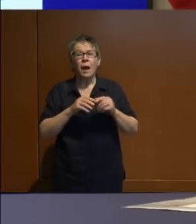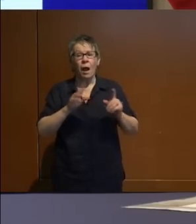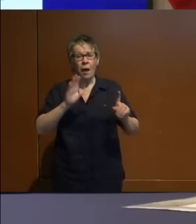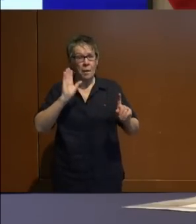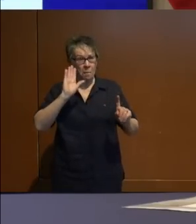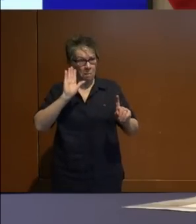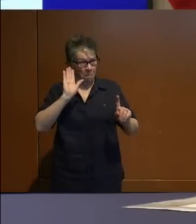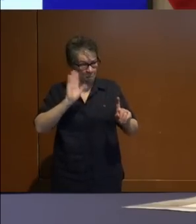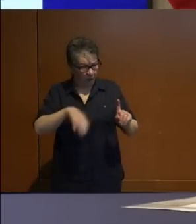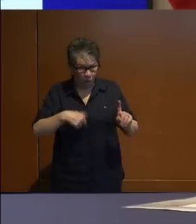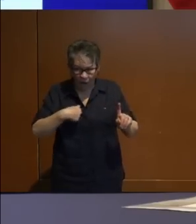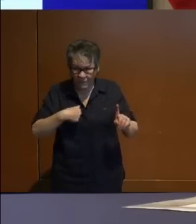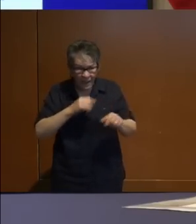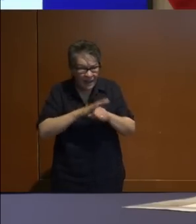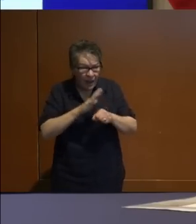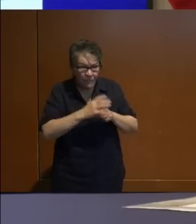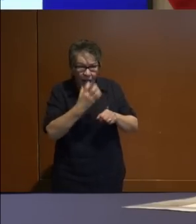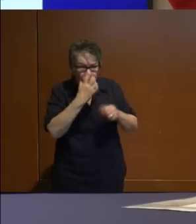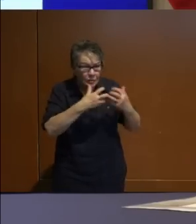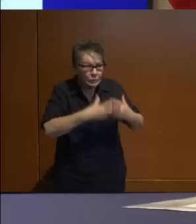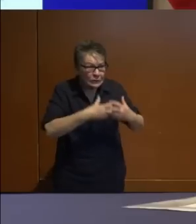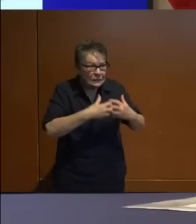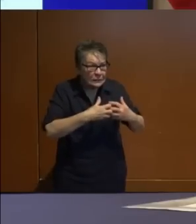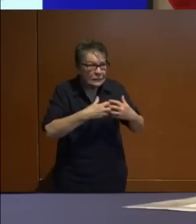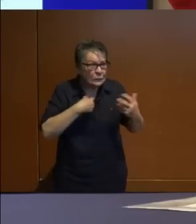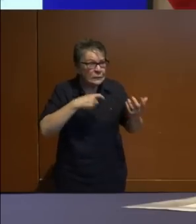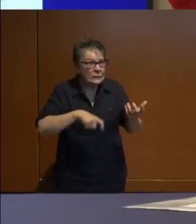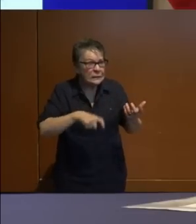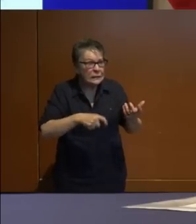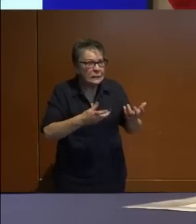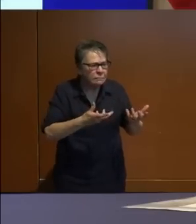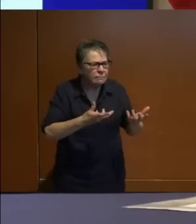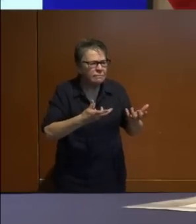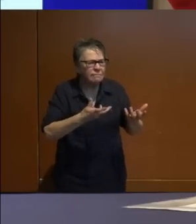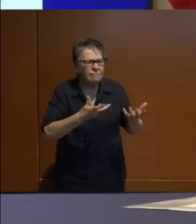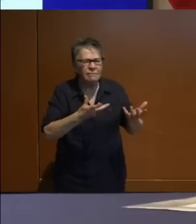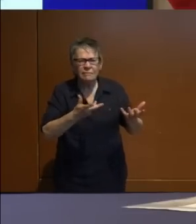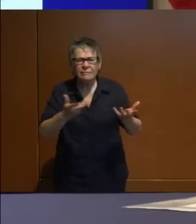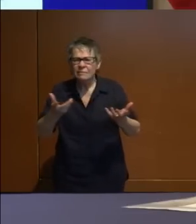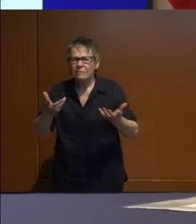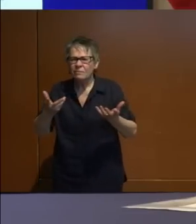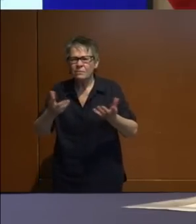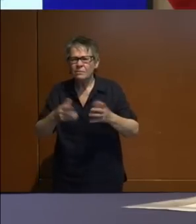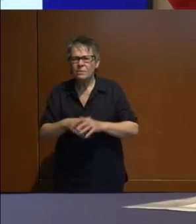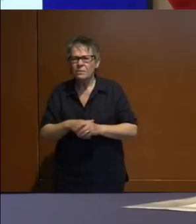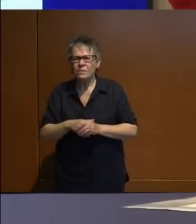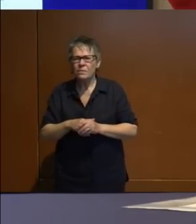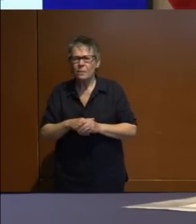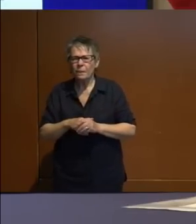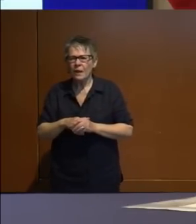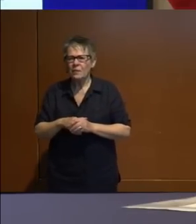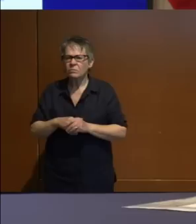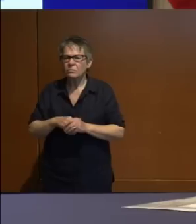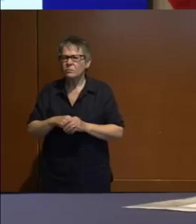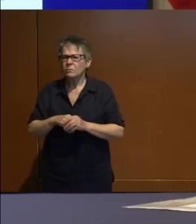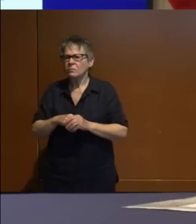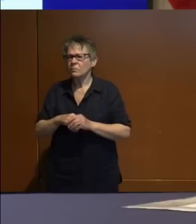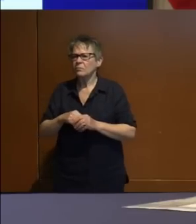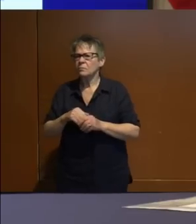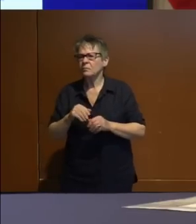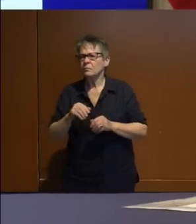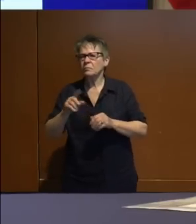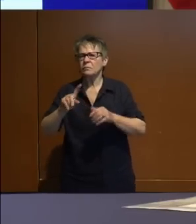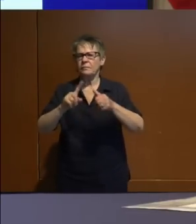is that all you got? I just want to make a general comment and then maybe ask both of you to come in here. We got